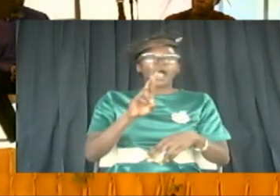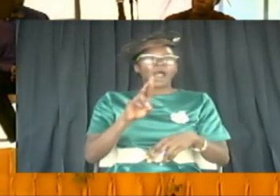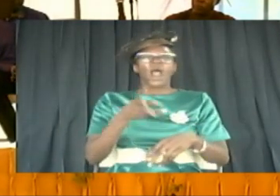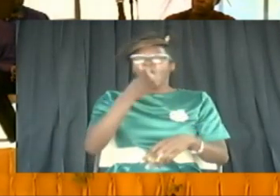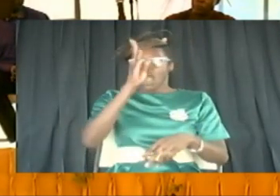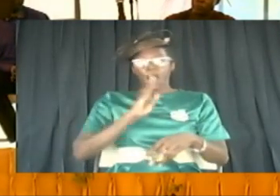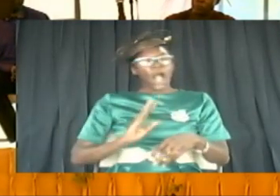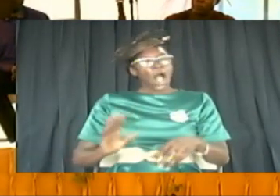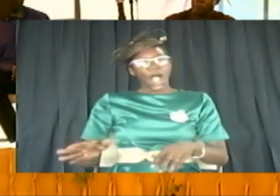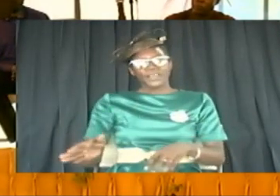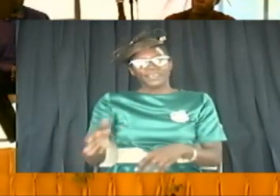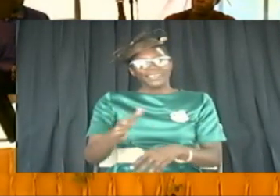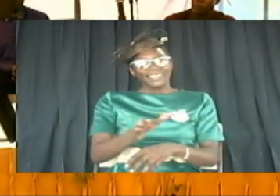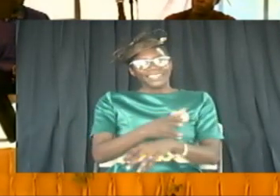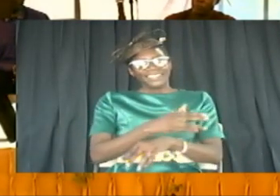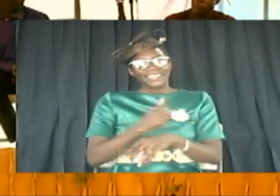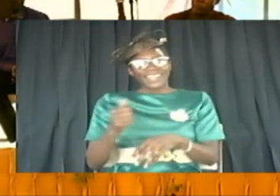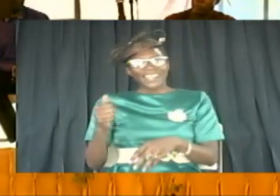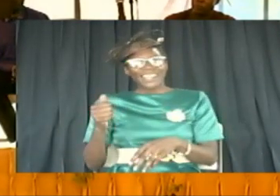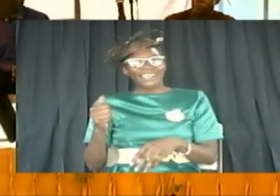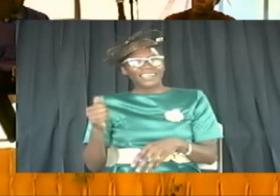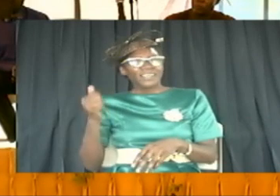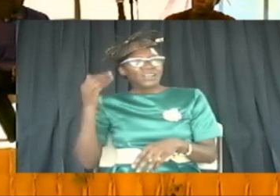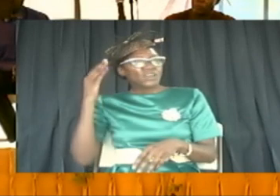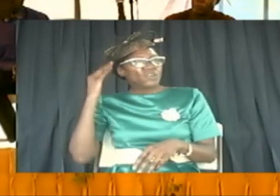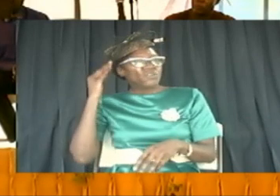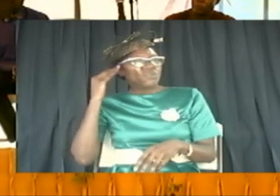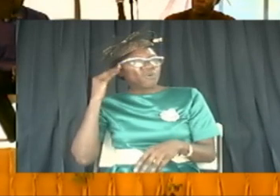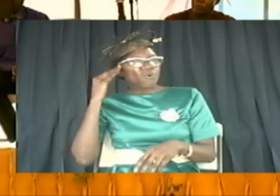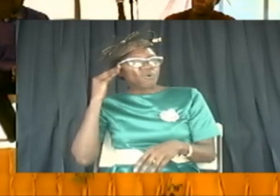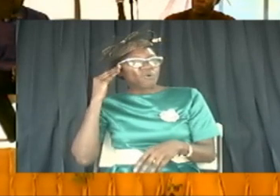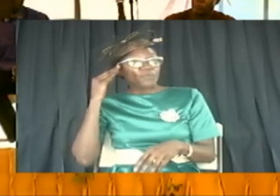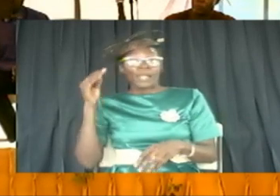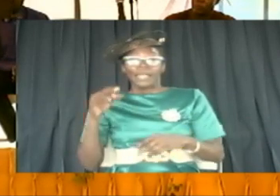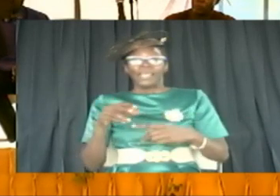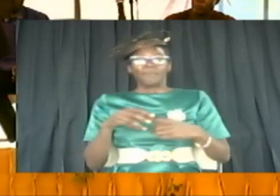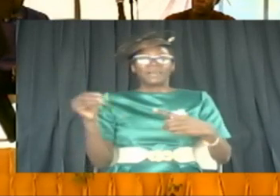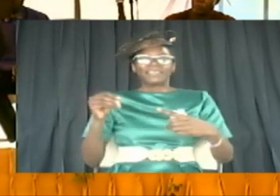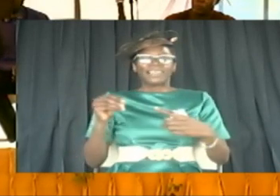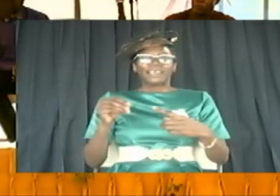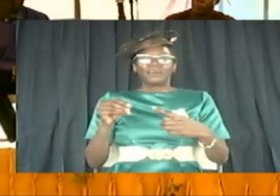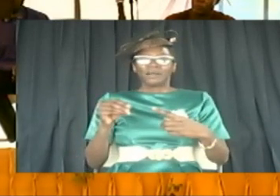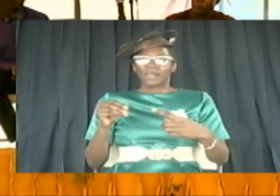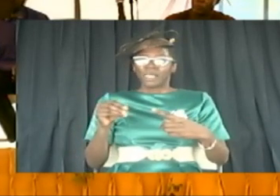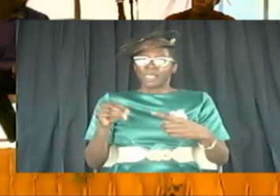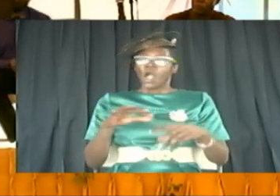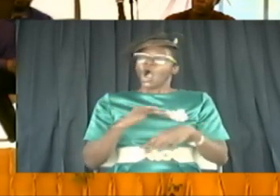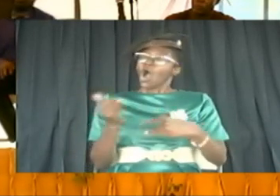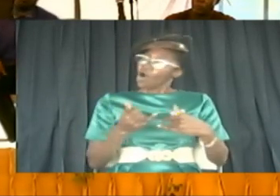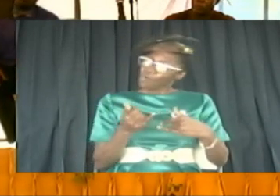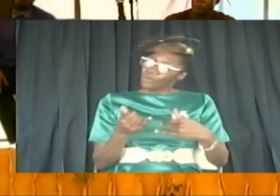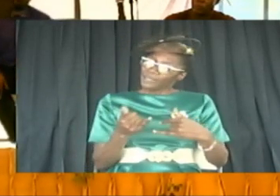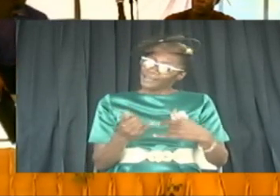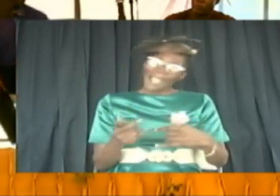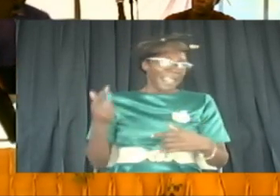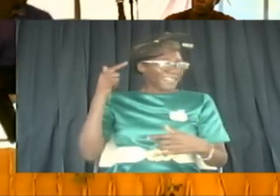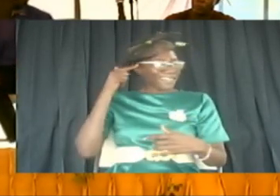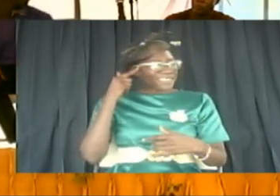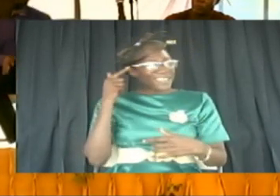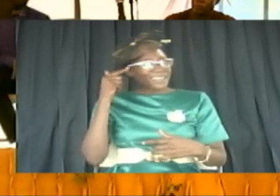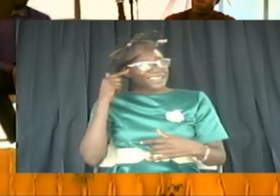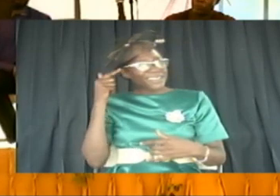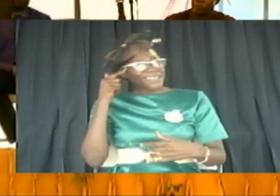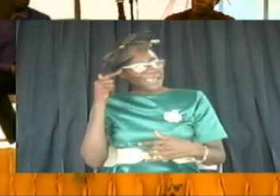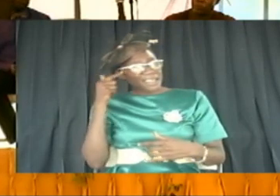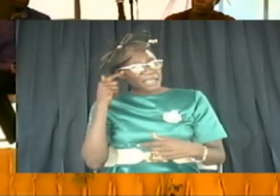note. God seems to be very particular in how he assesses folks.